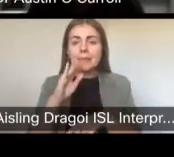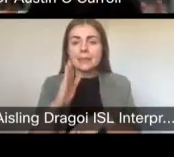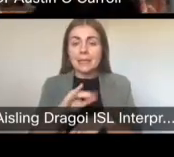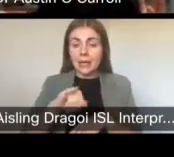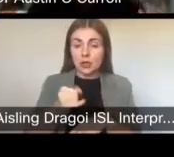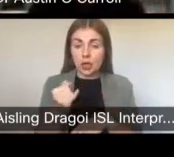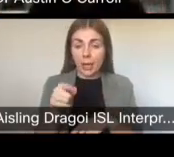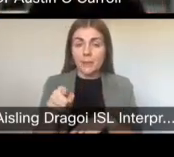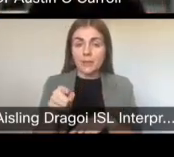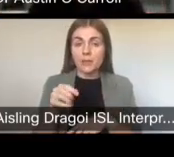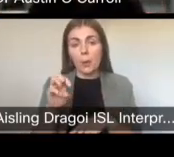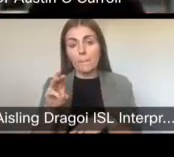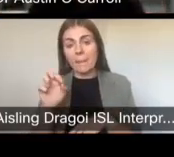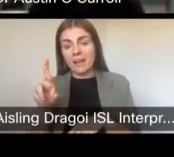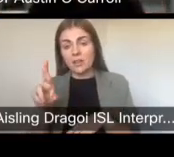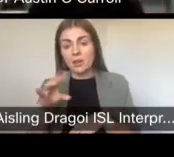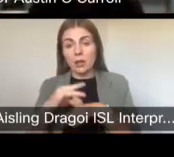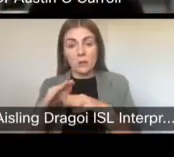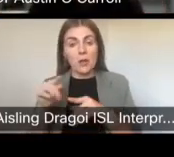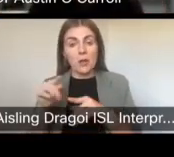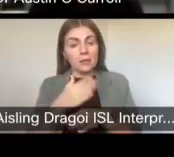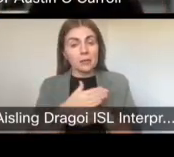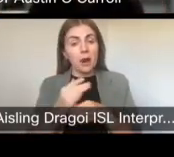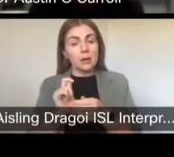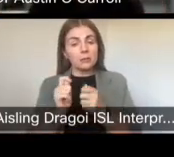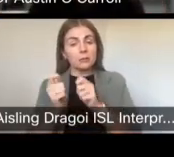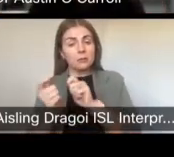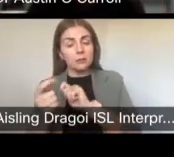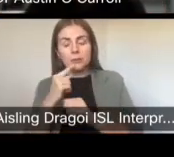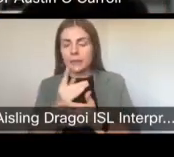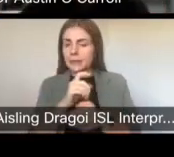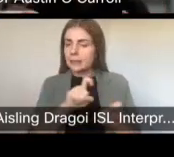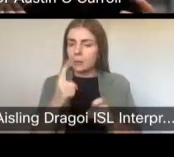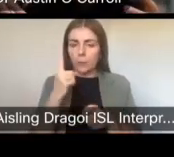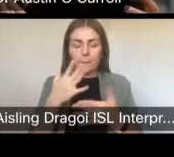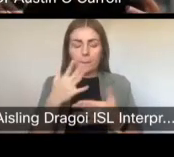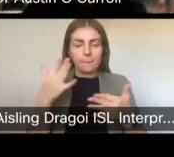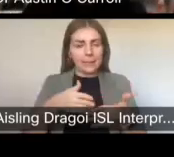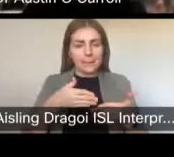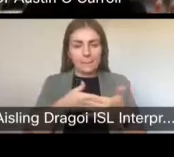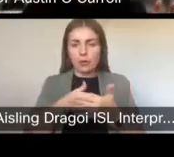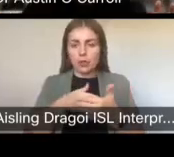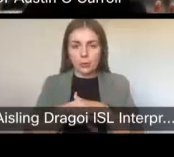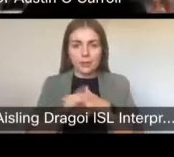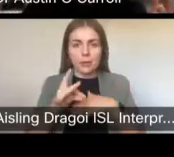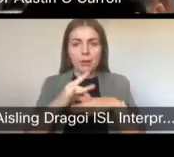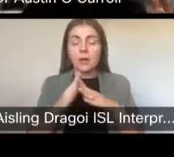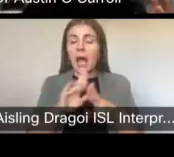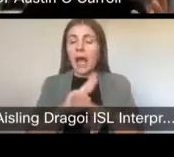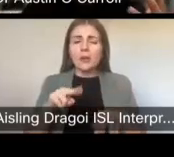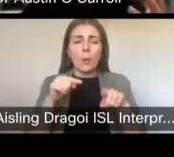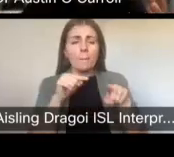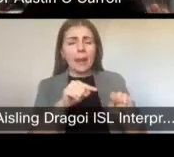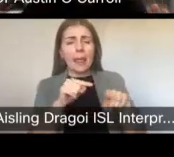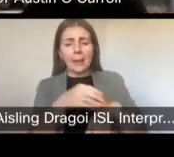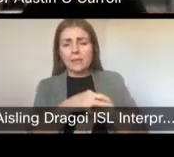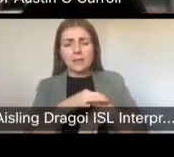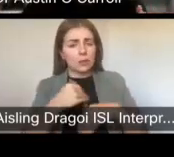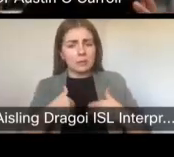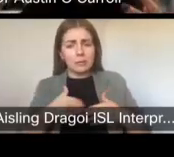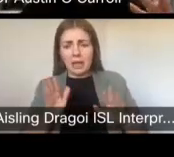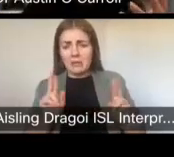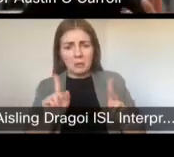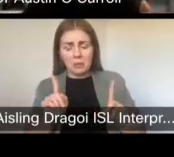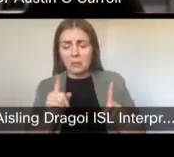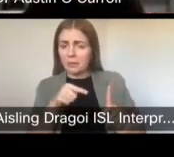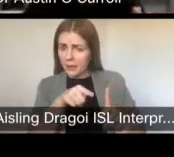hospitals, but it's still one of the biggest barriers. And that comes from I don't blame the security guards. They're doing their job, but they